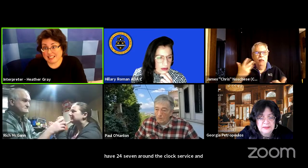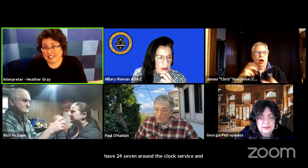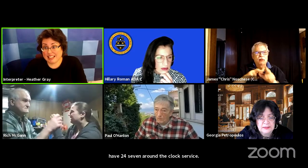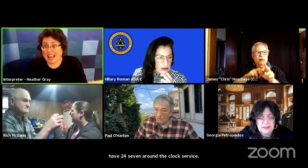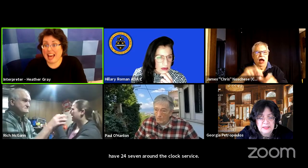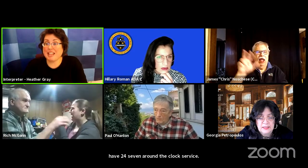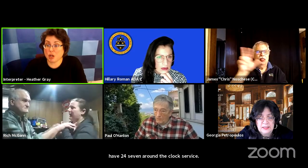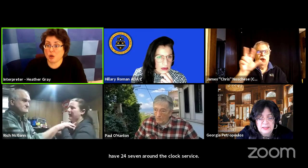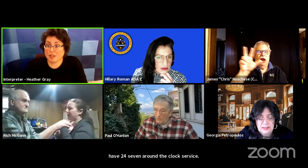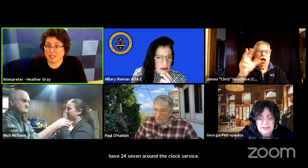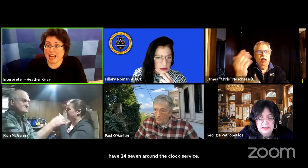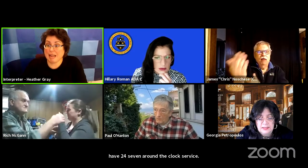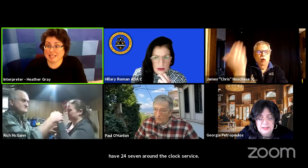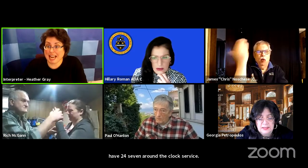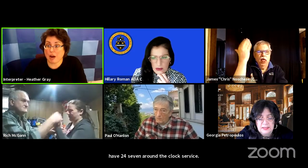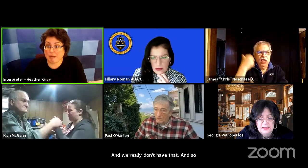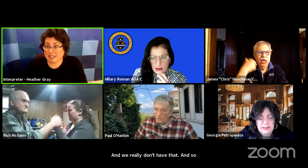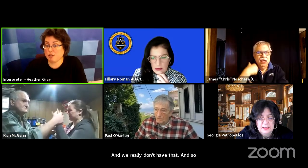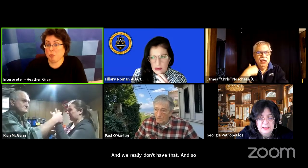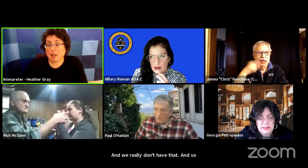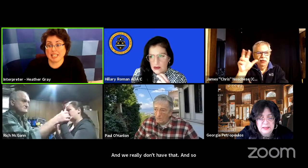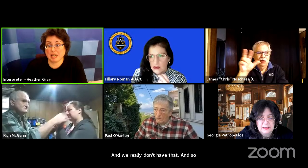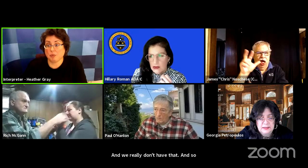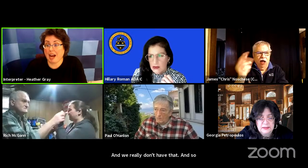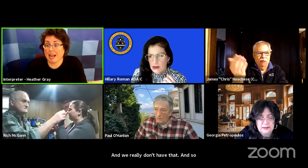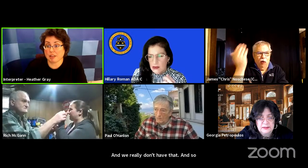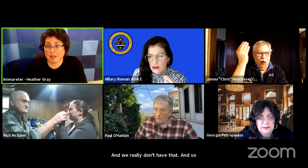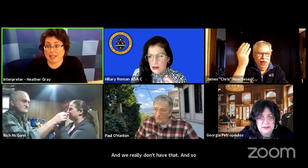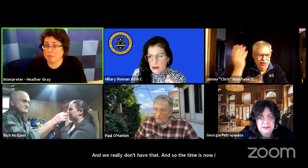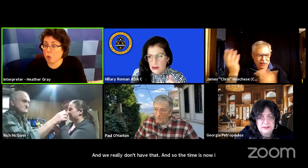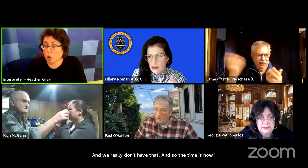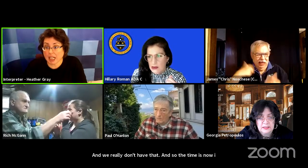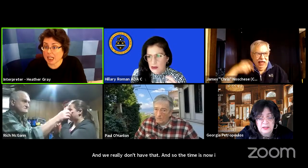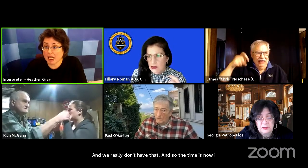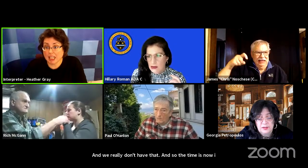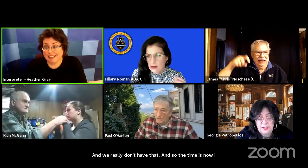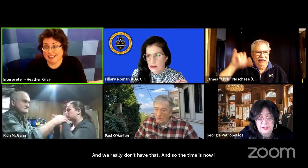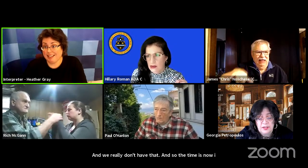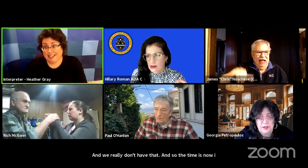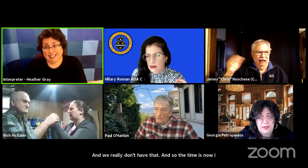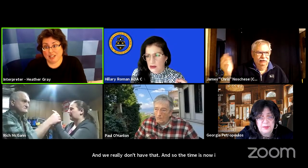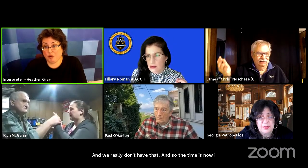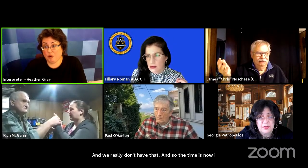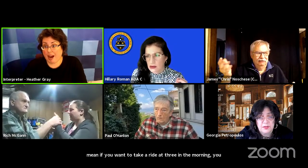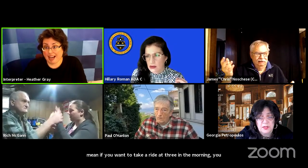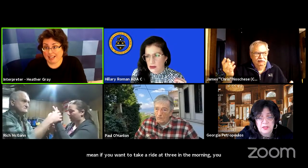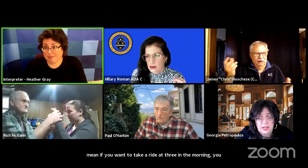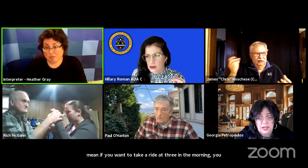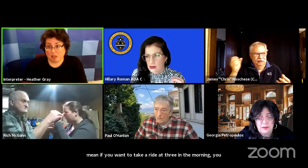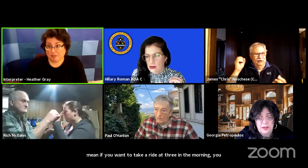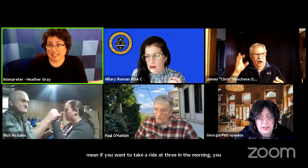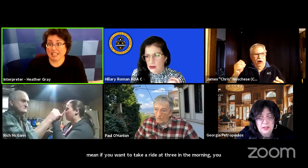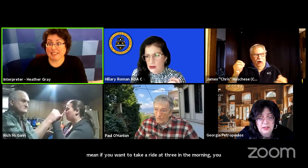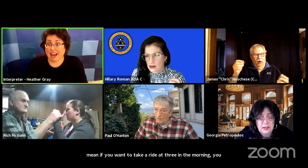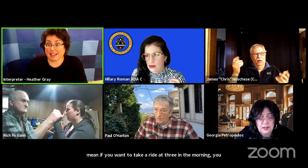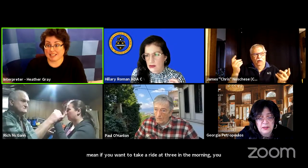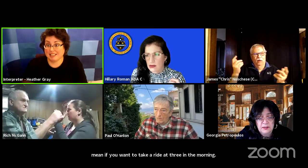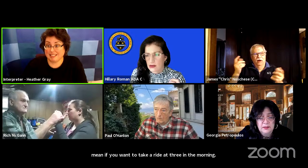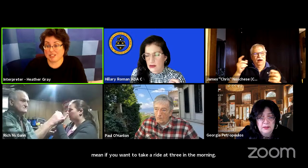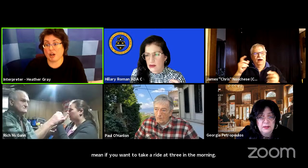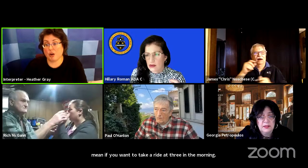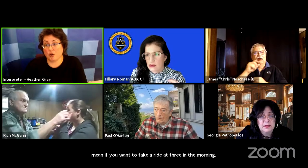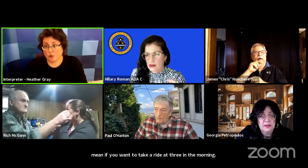that. And so the time is now. I mean, if you want to take a ride at 3 a.m, you know, what if I need